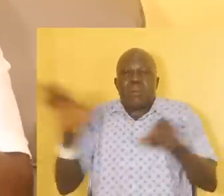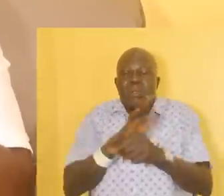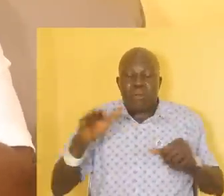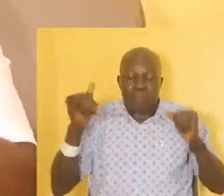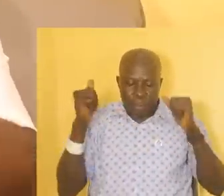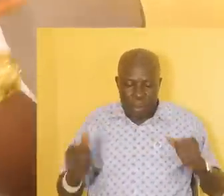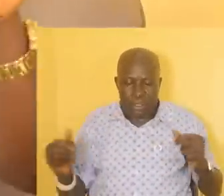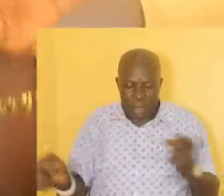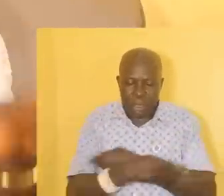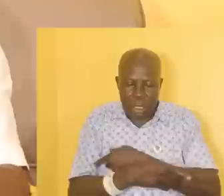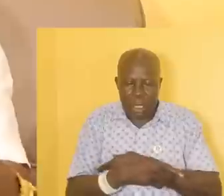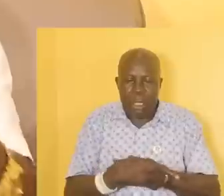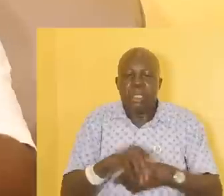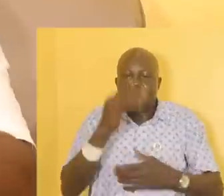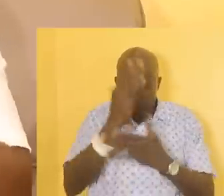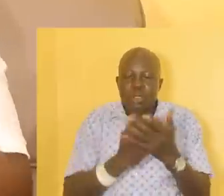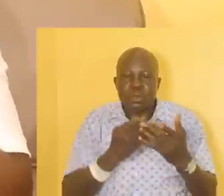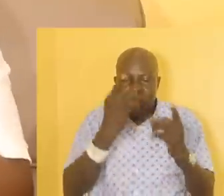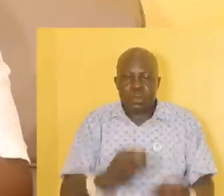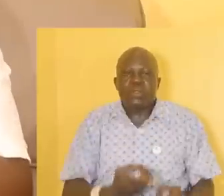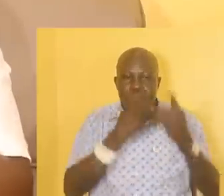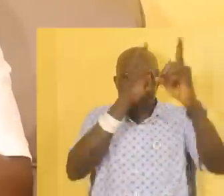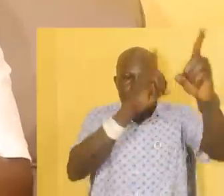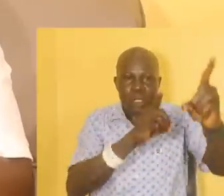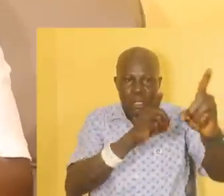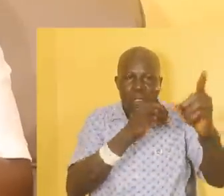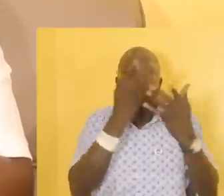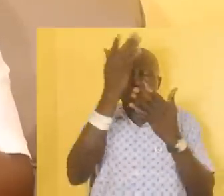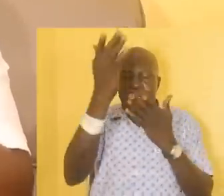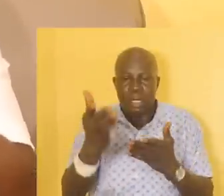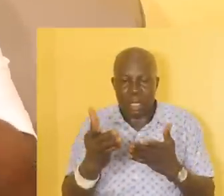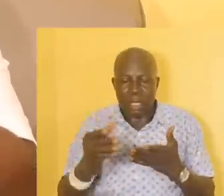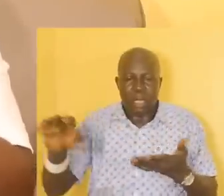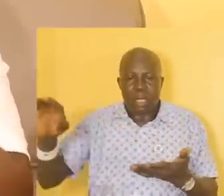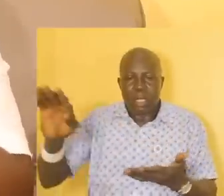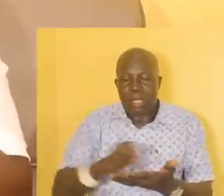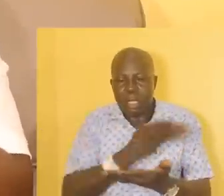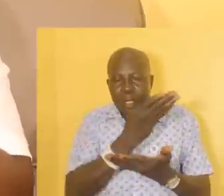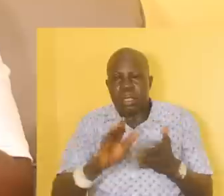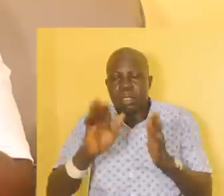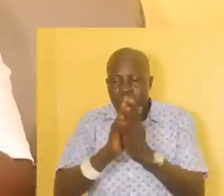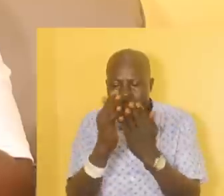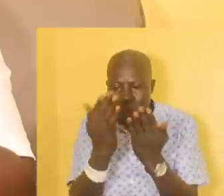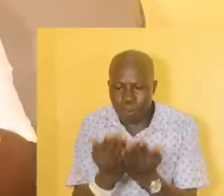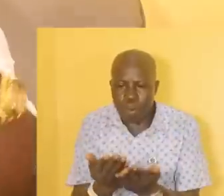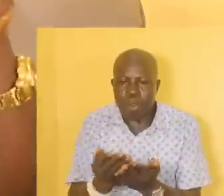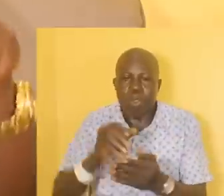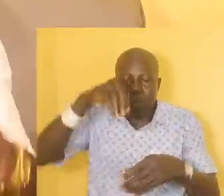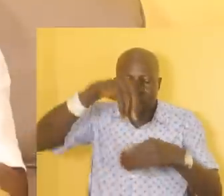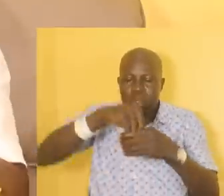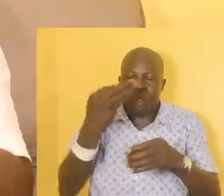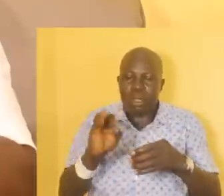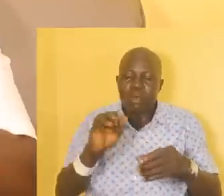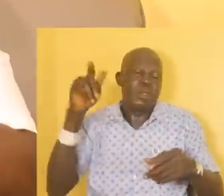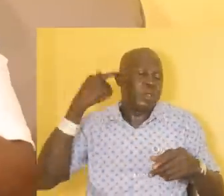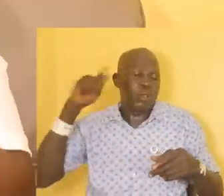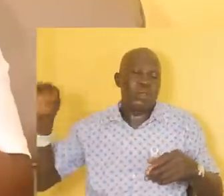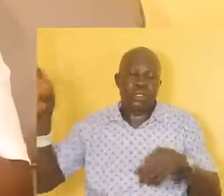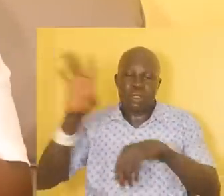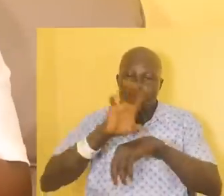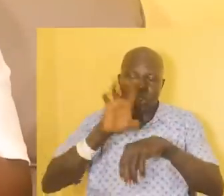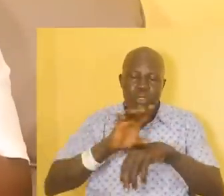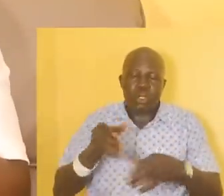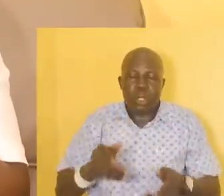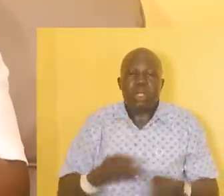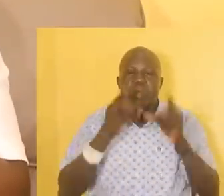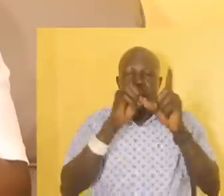day. I want to have lunch or what? The thing that wants to lunch and he will already see the Calvary Church. If for see the Calvary Church, I'll feed you. We will